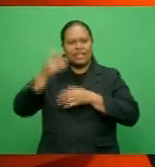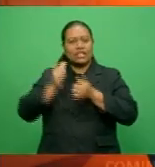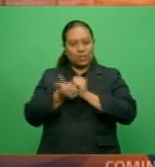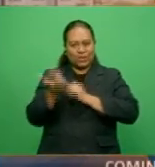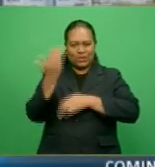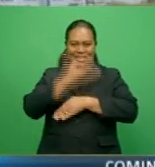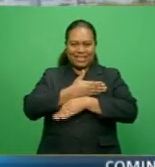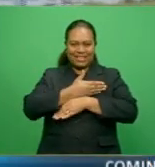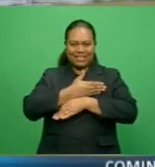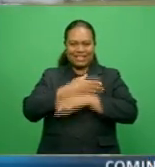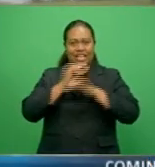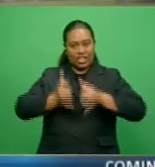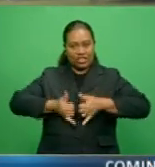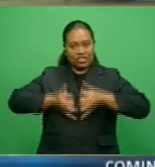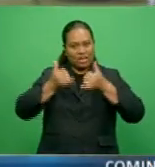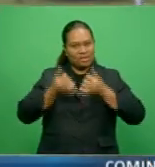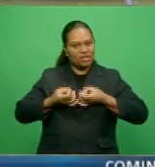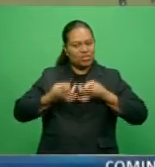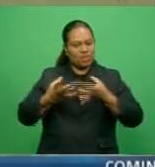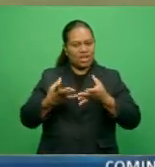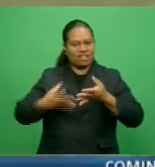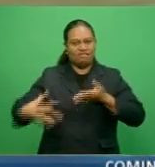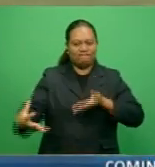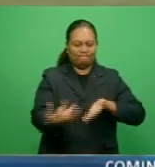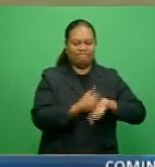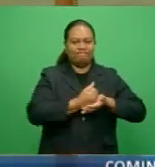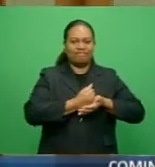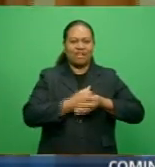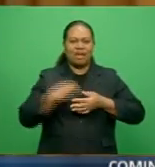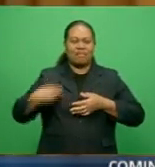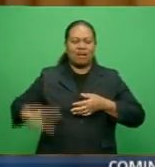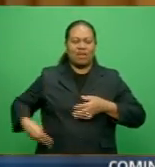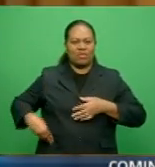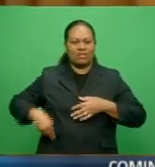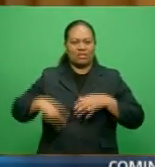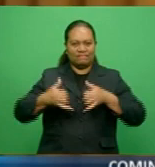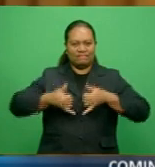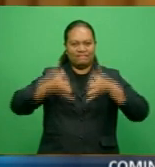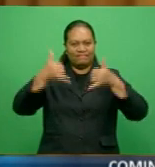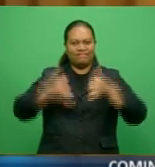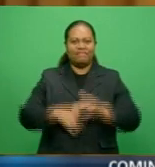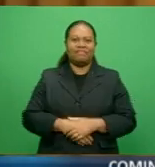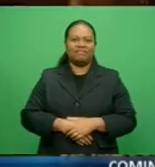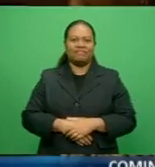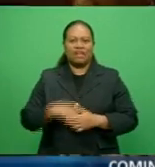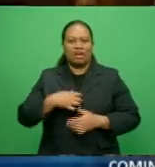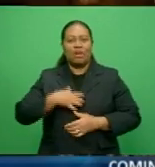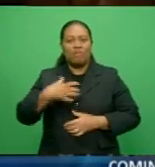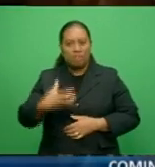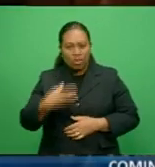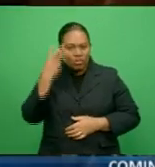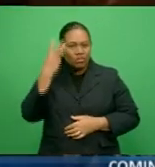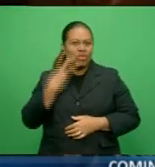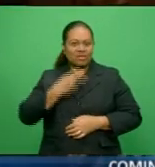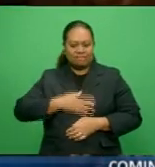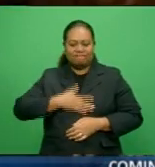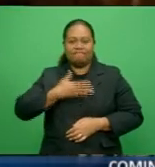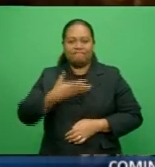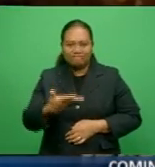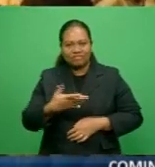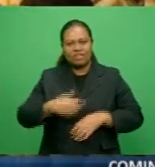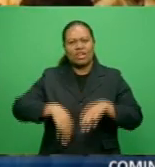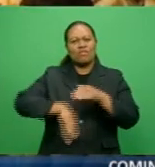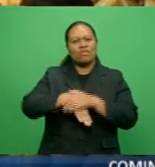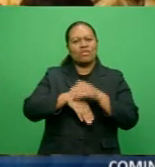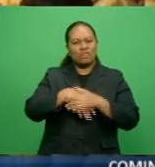Tonight. Champs ready to defend Mara's title. And more women interested in football refereeing.